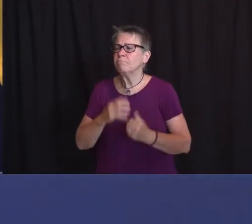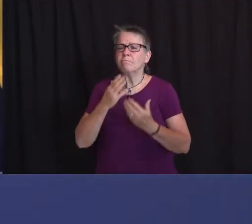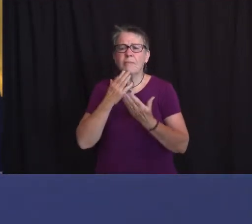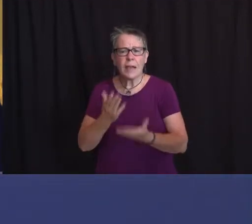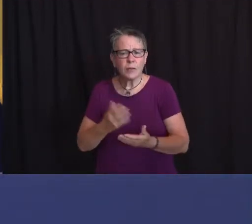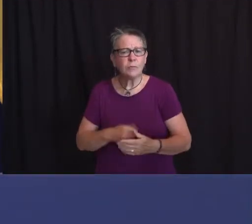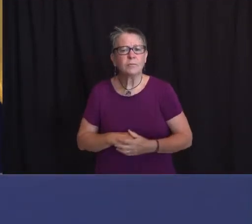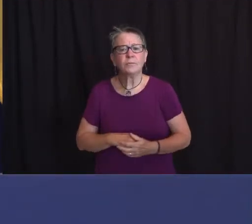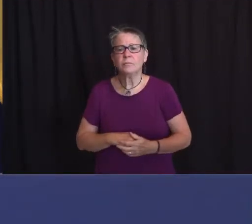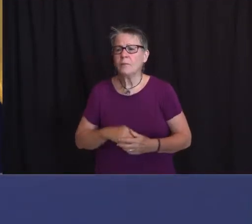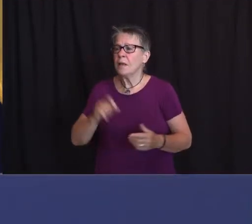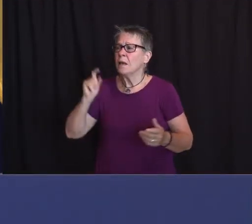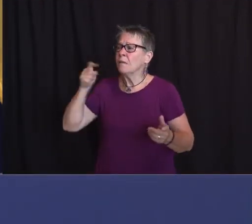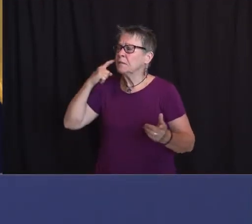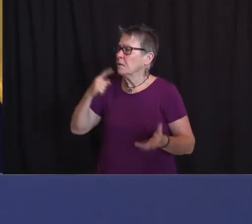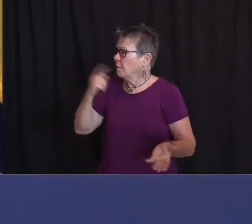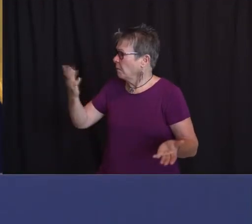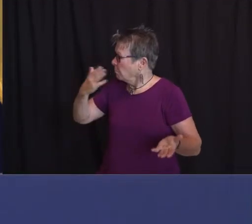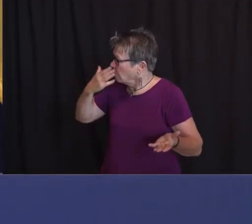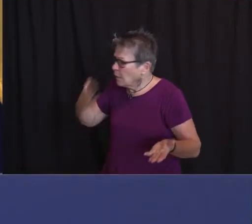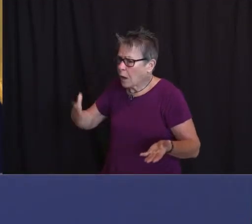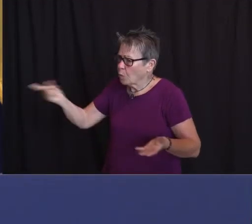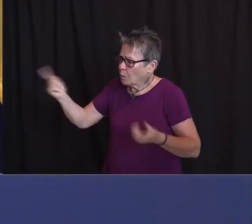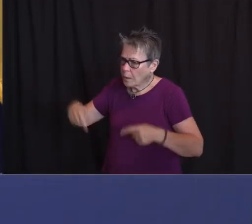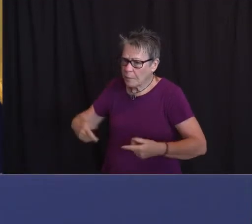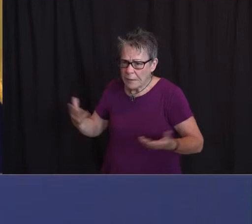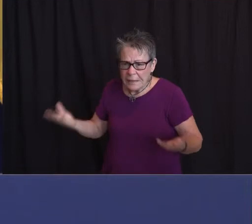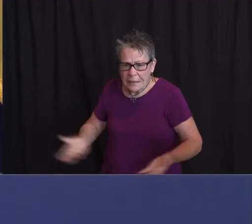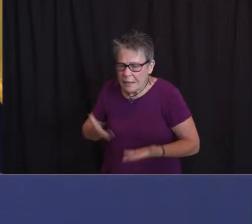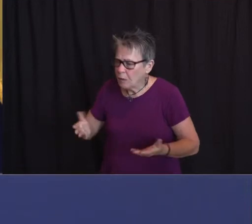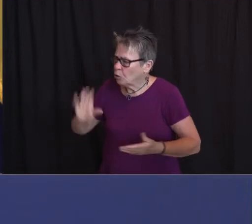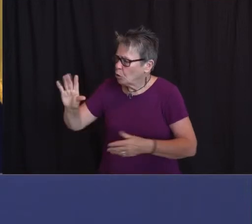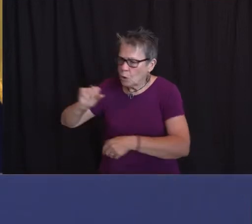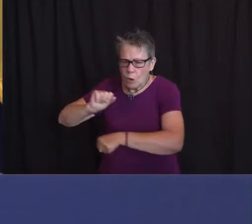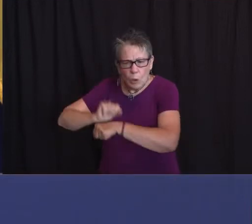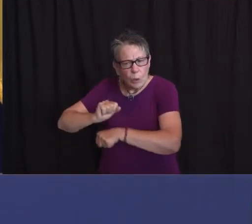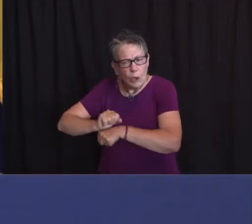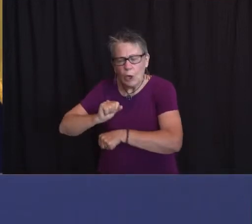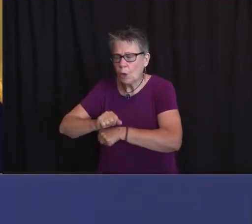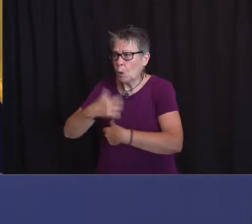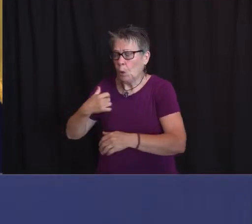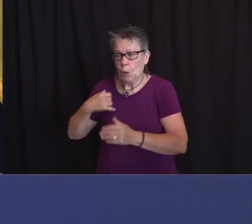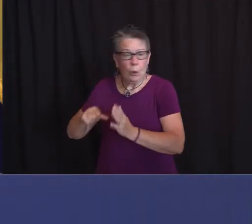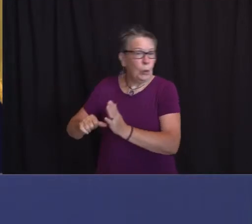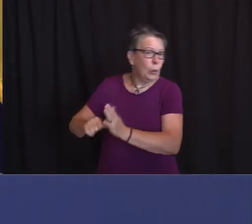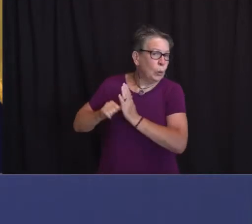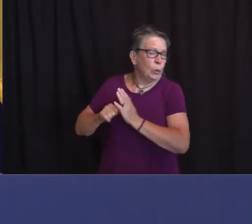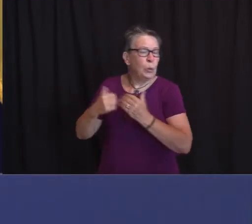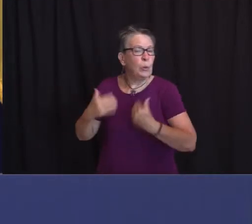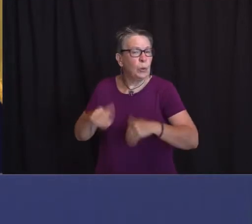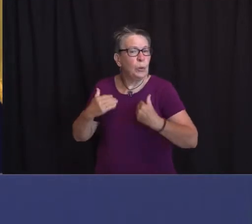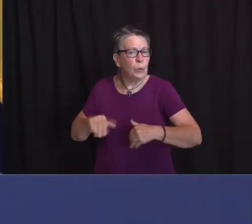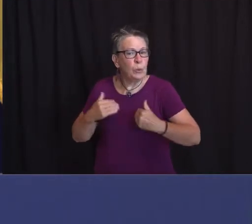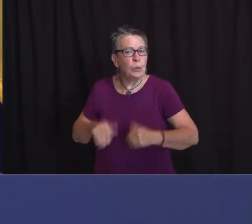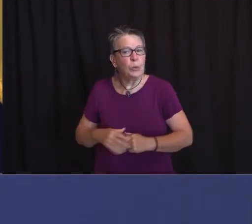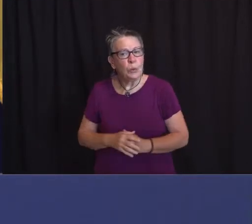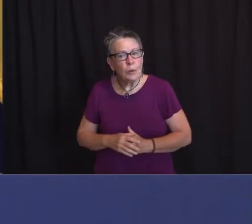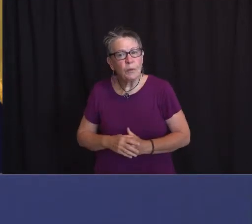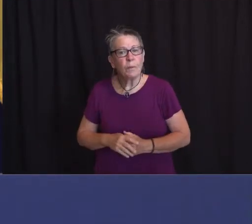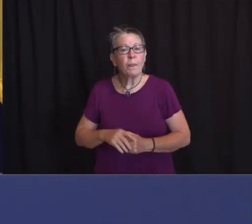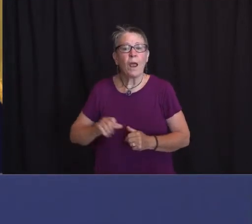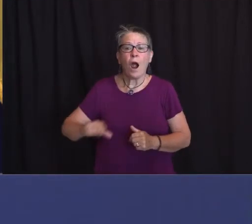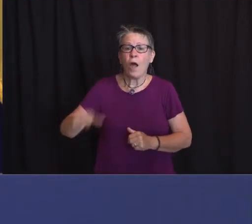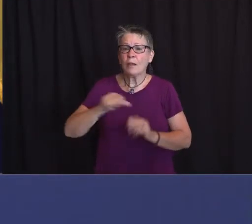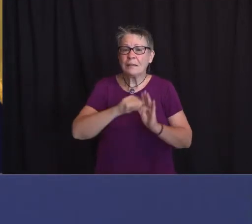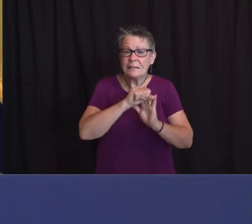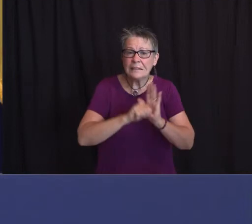work to you and the team. Just really, really impressive. And I don't know that any other state in America is deploying this money in the way we